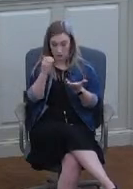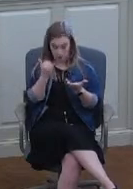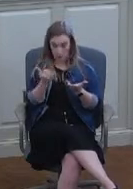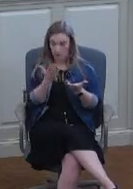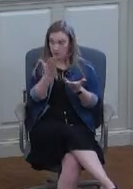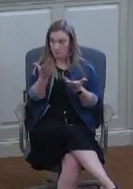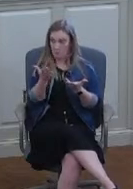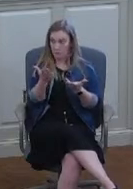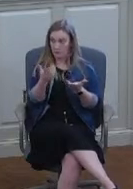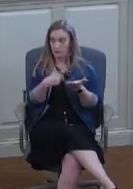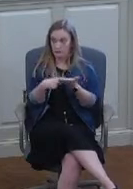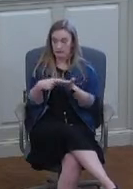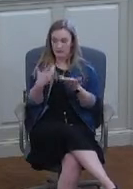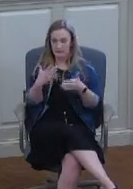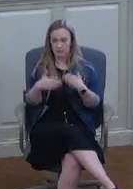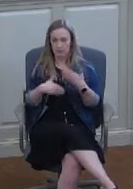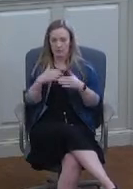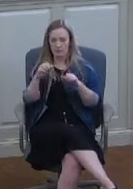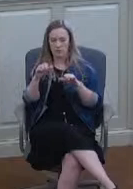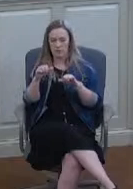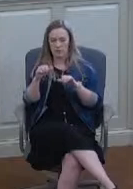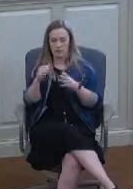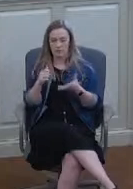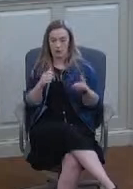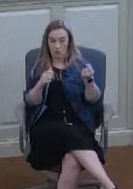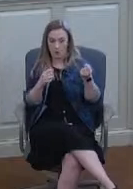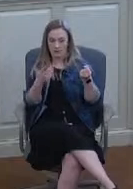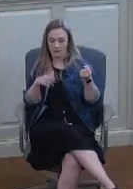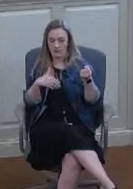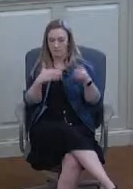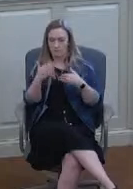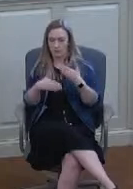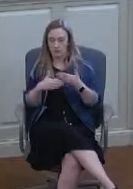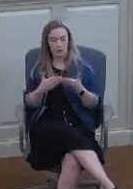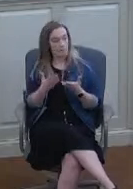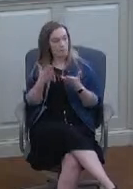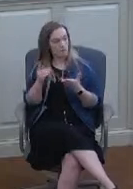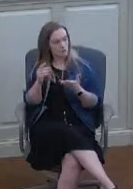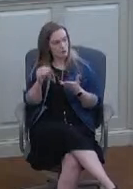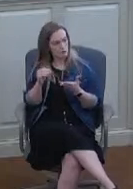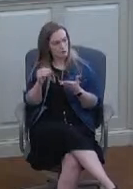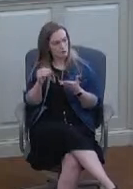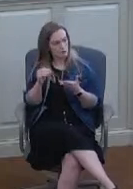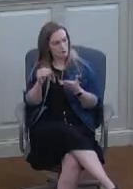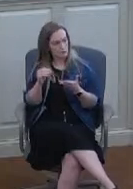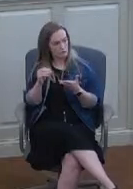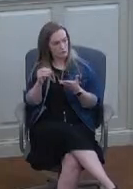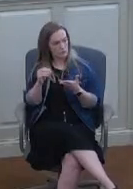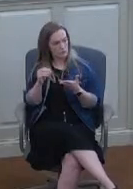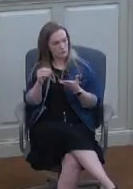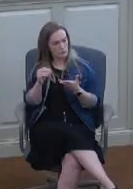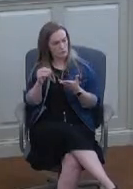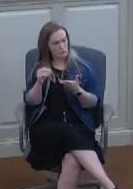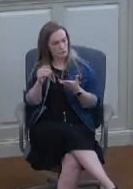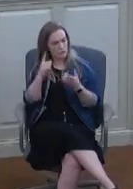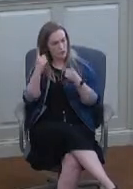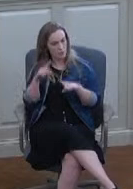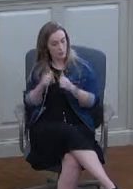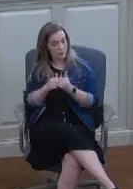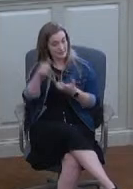then procedurally, you can lift that next time. A motion to lay his motion to deny, to agree with